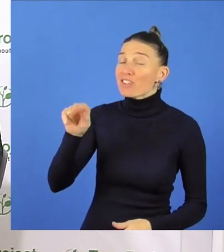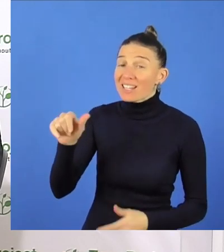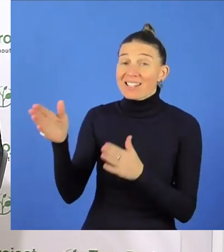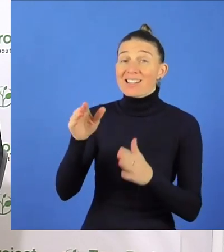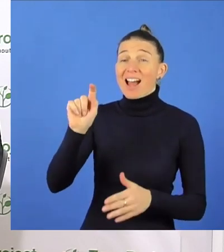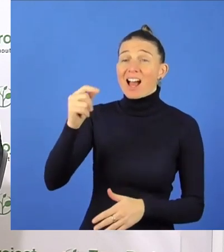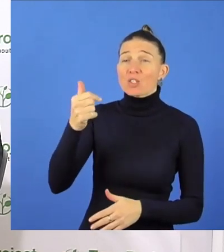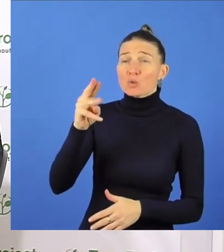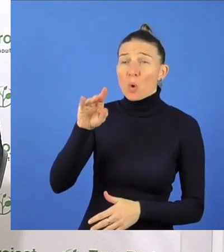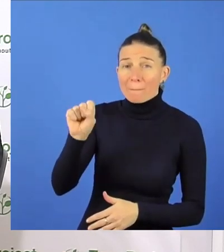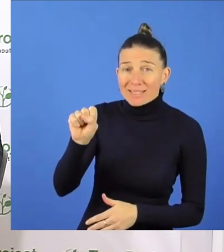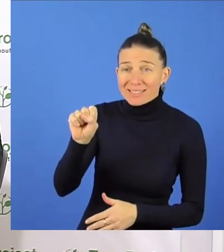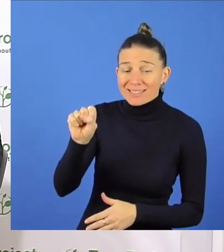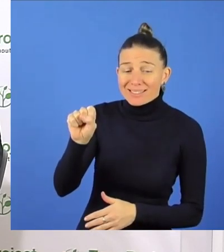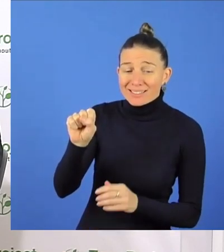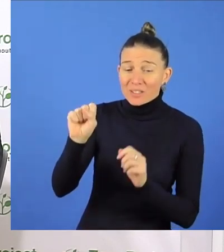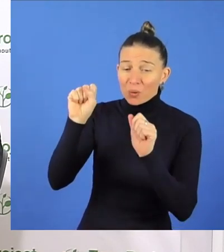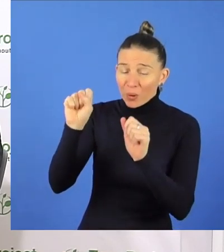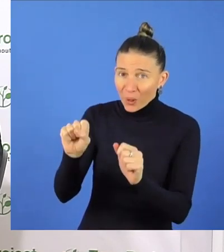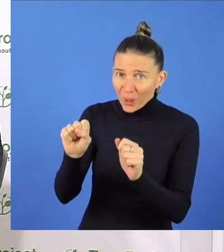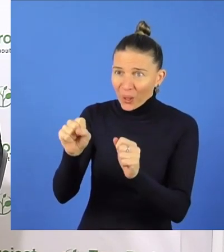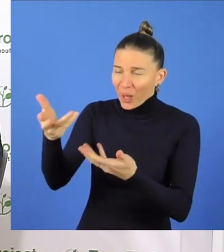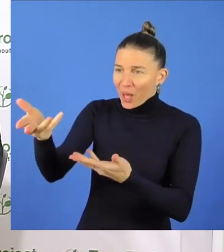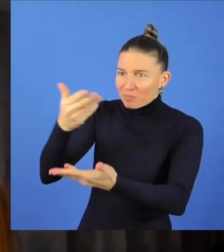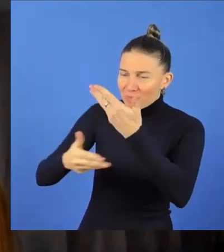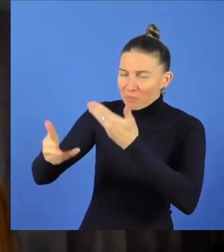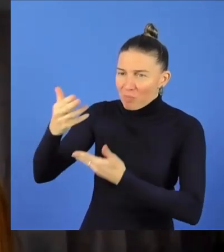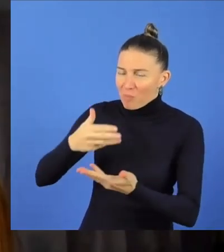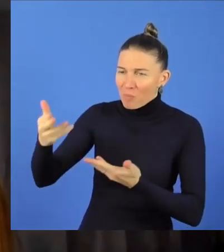and tell us a little bit more about your organization, please.